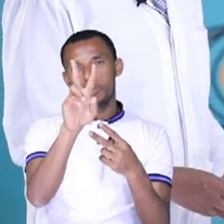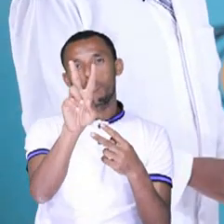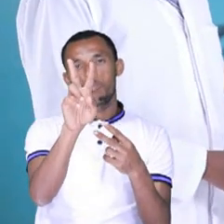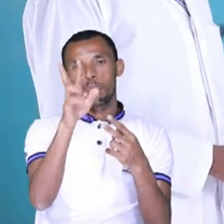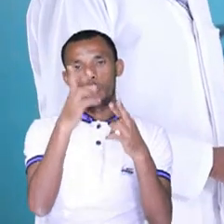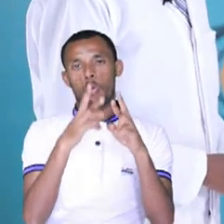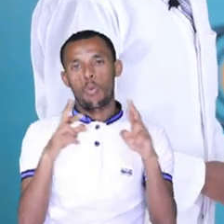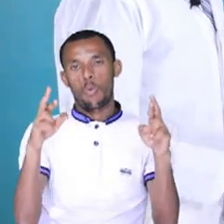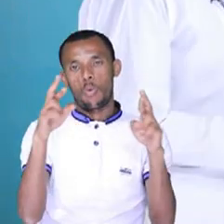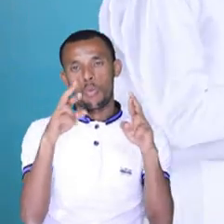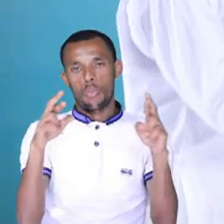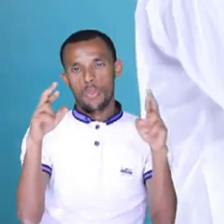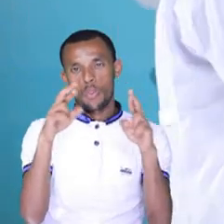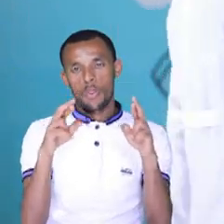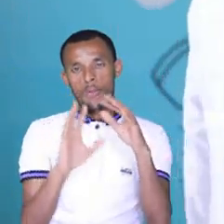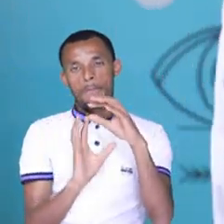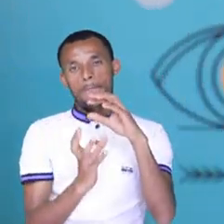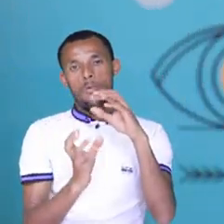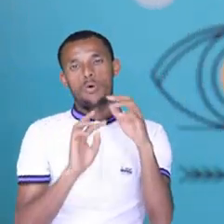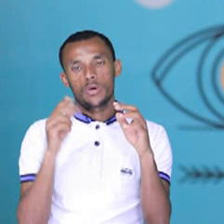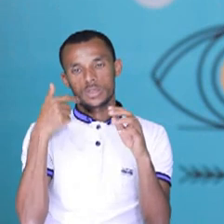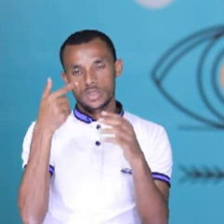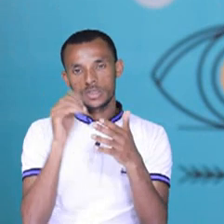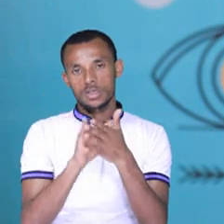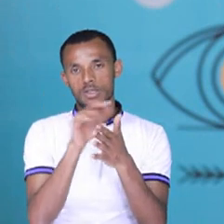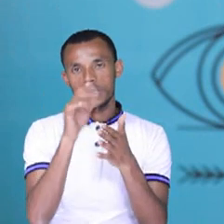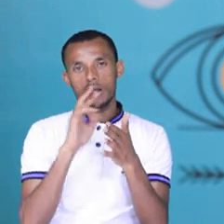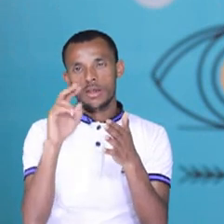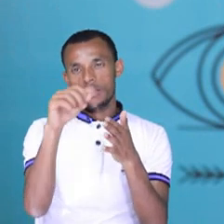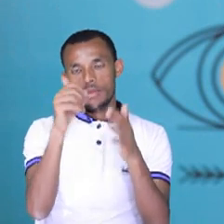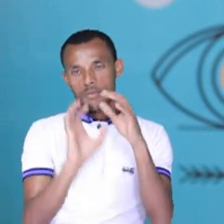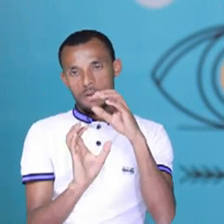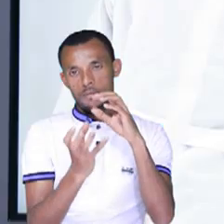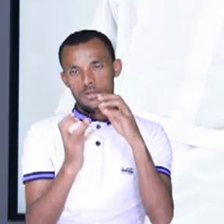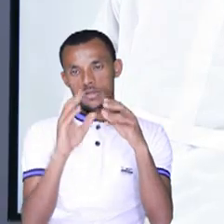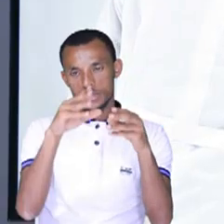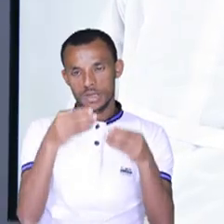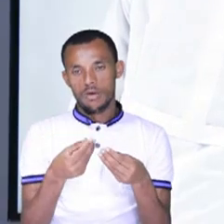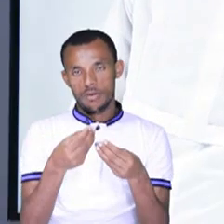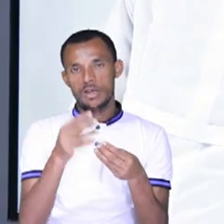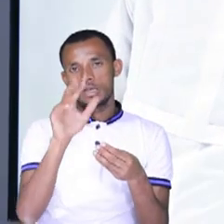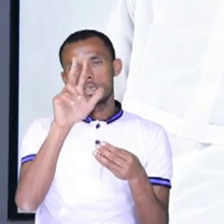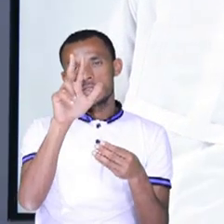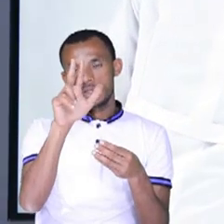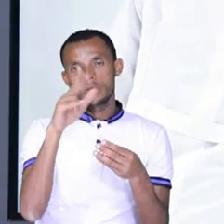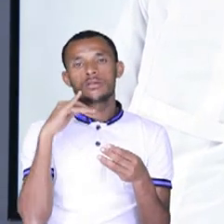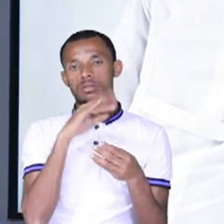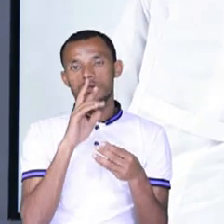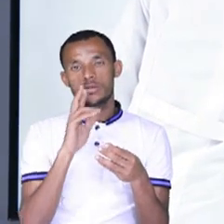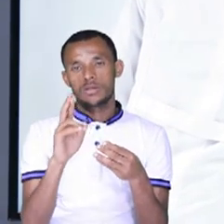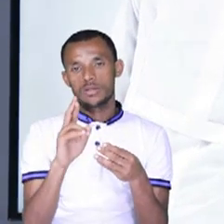bulbs. Okay. We said that there are 10 bulbs given. 3 of them are